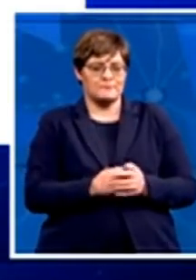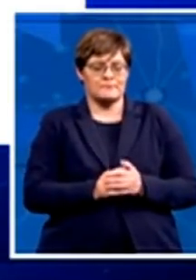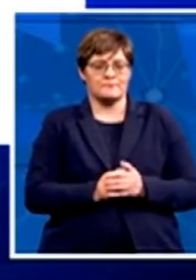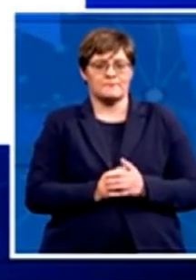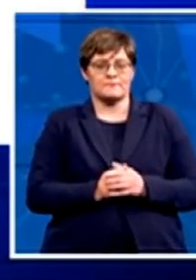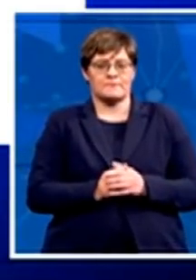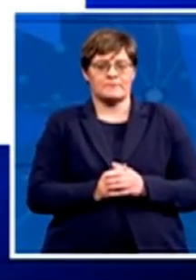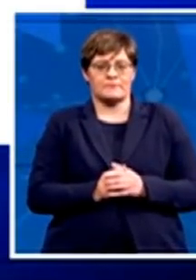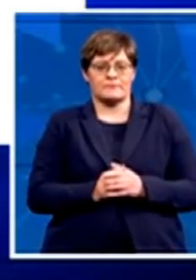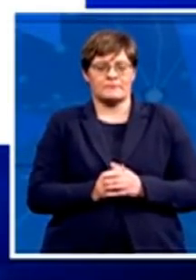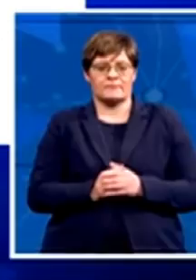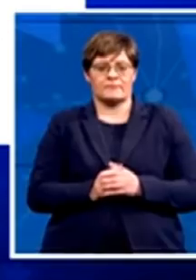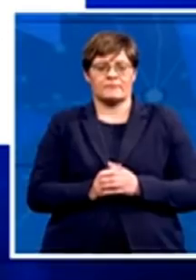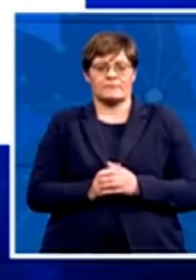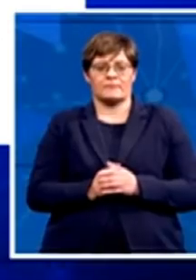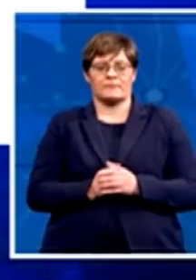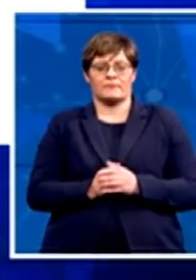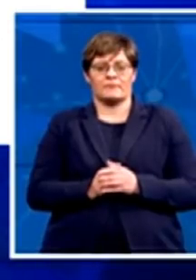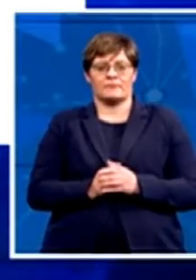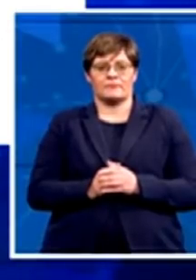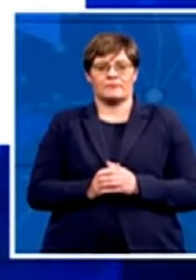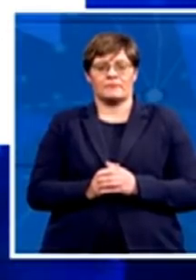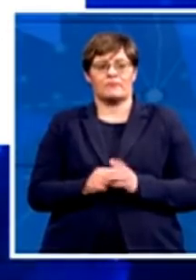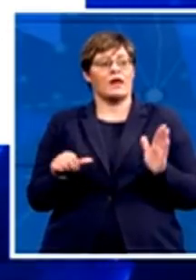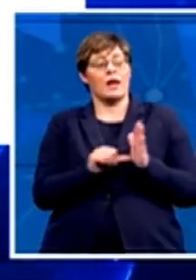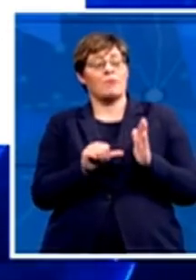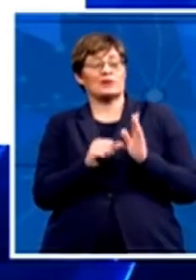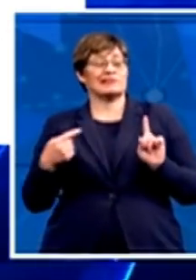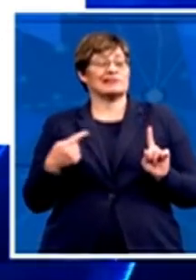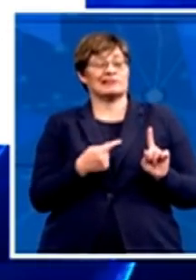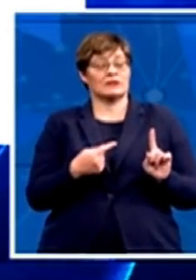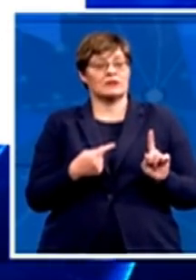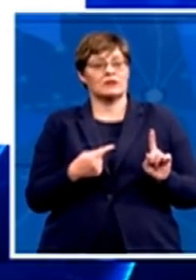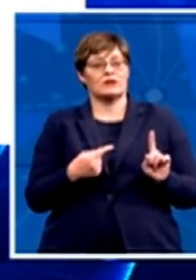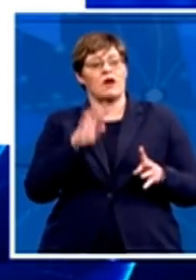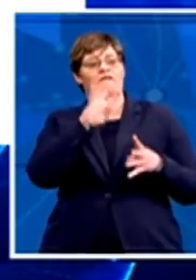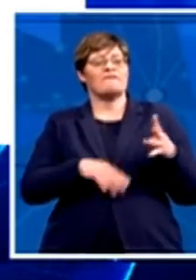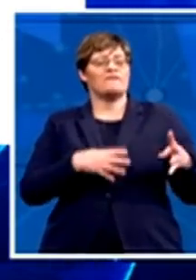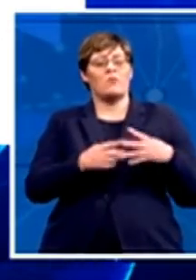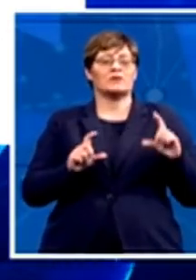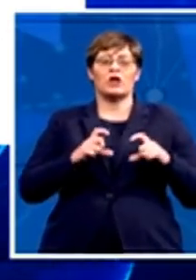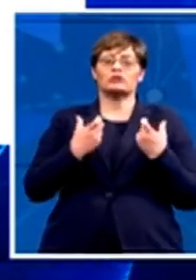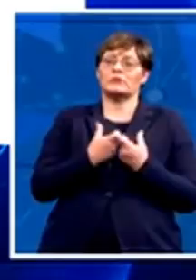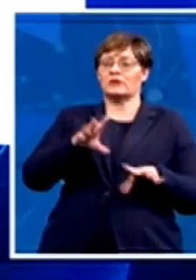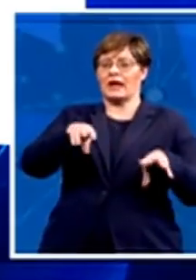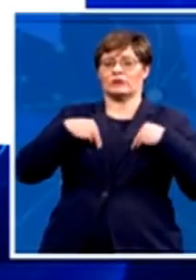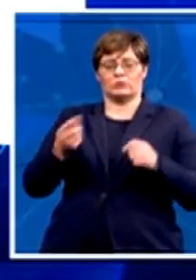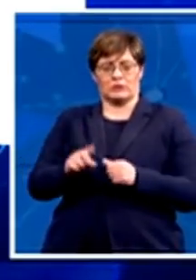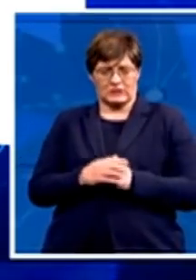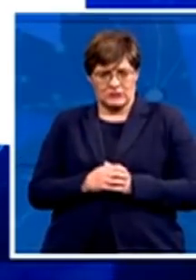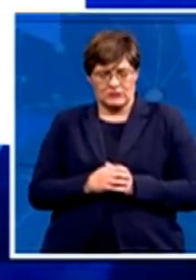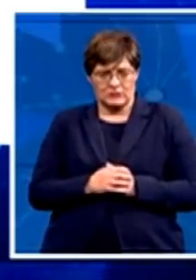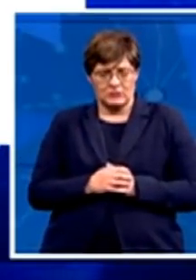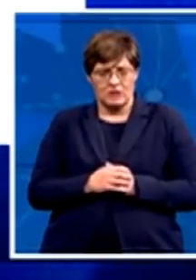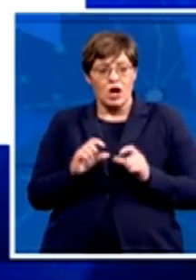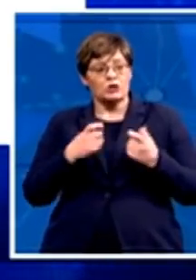So an important aspect now is, what is the format that the committee is going to adopt? In other words, how does the committee intend to gather